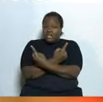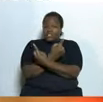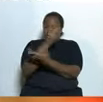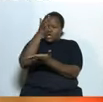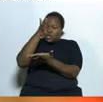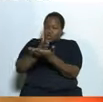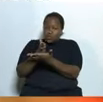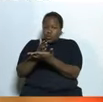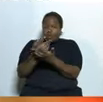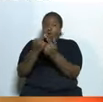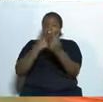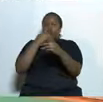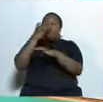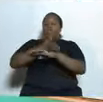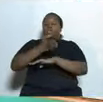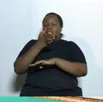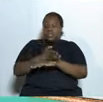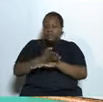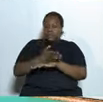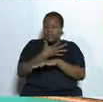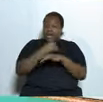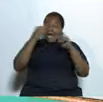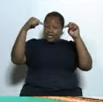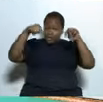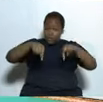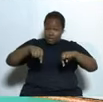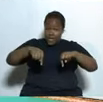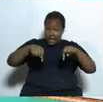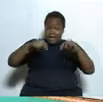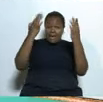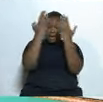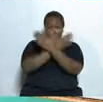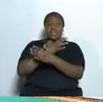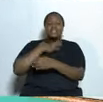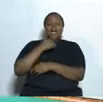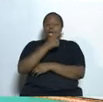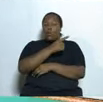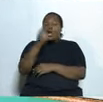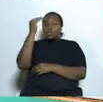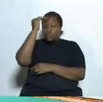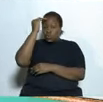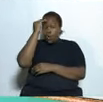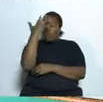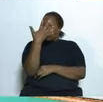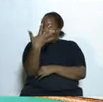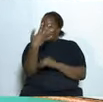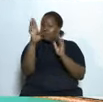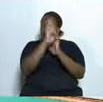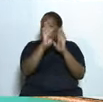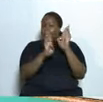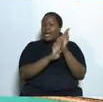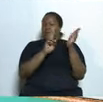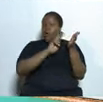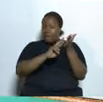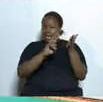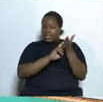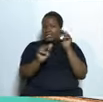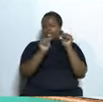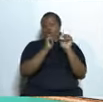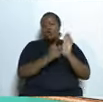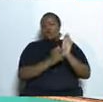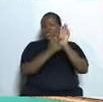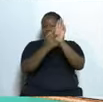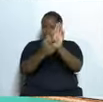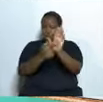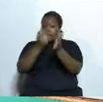from error. And tonight, we're going to look at 5 biblical tests that distinguish the